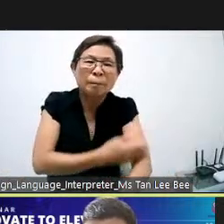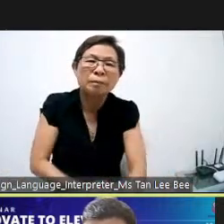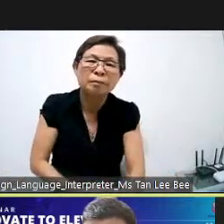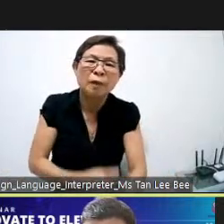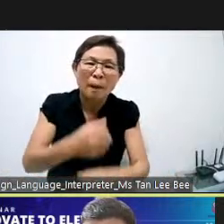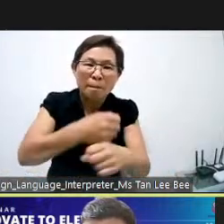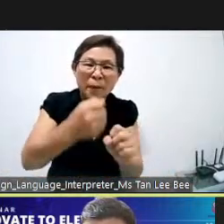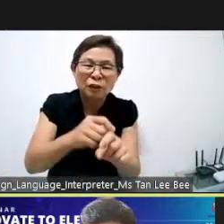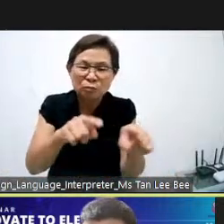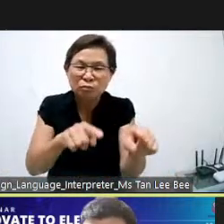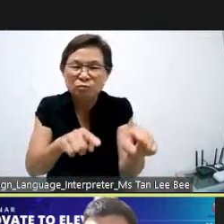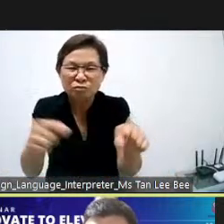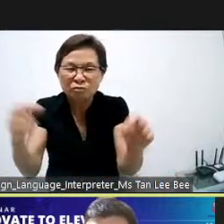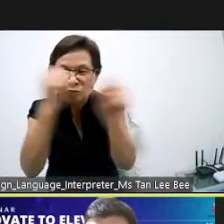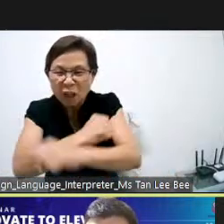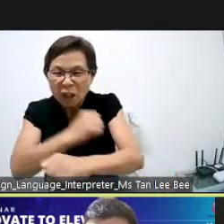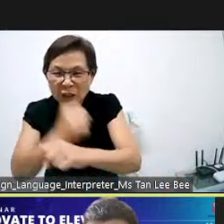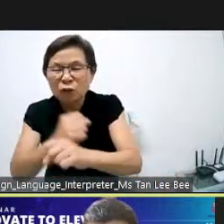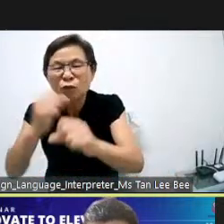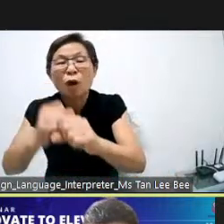produces challenges to solve.